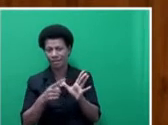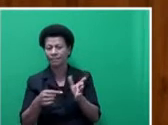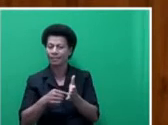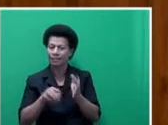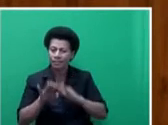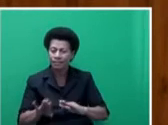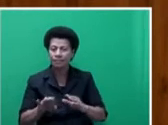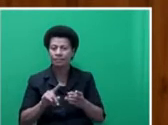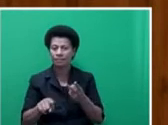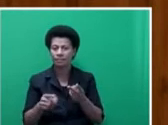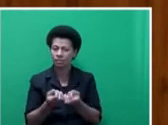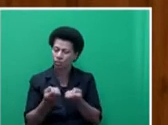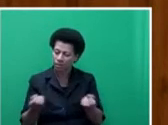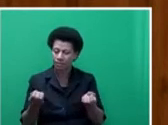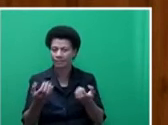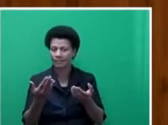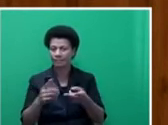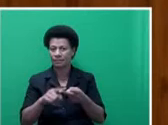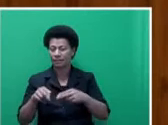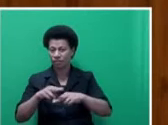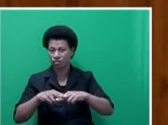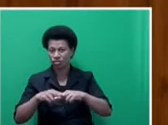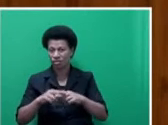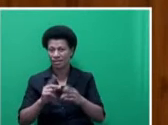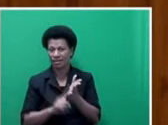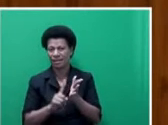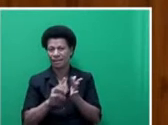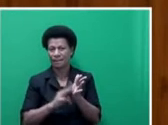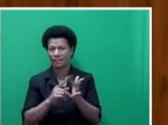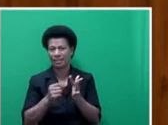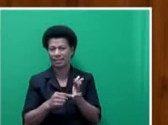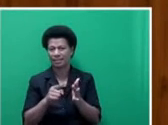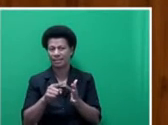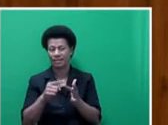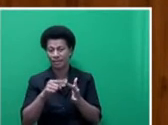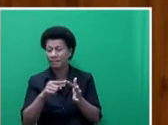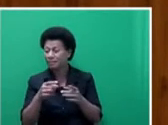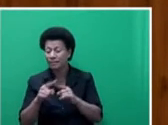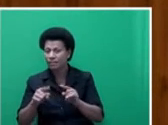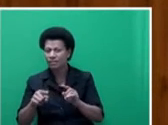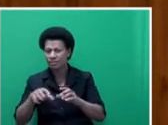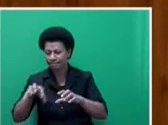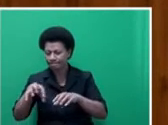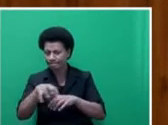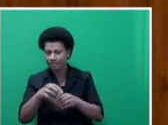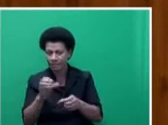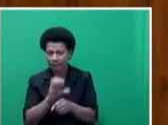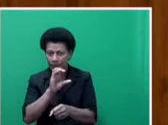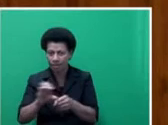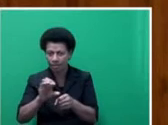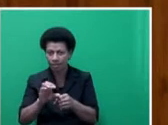Construction, Akram Exploration, Fiji Limited, Emirates Resorts Limited. Just imagine, Honorable Speaker said,